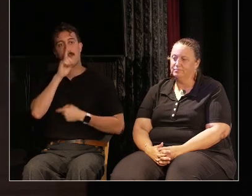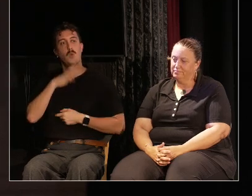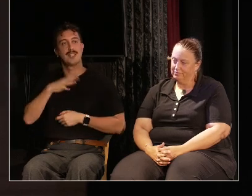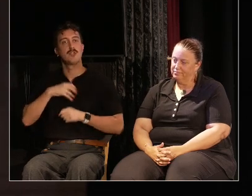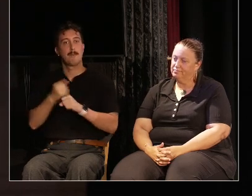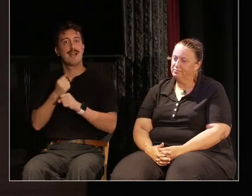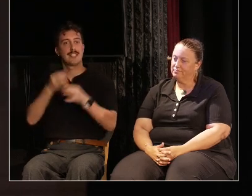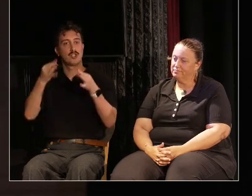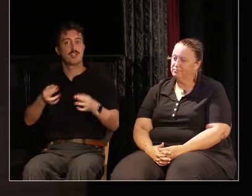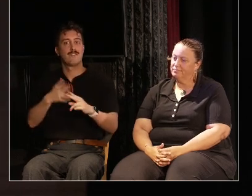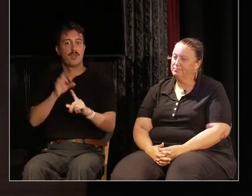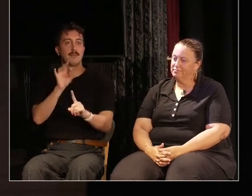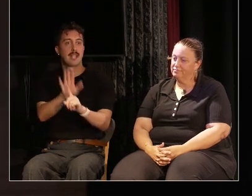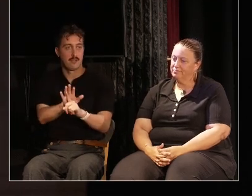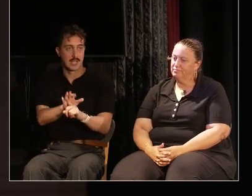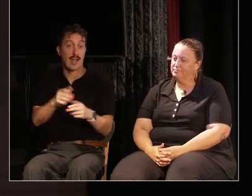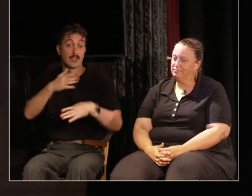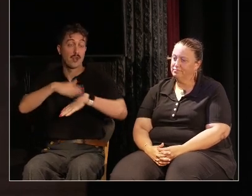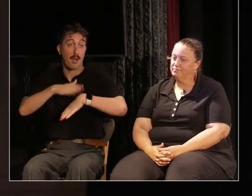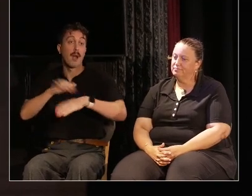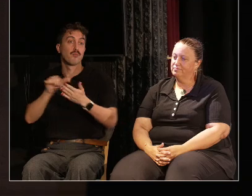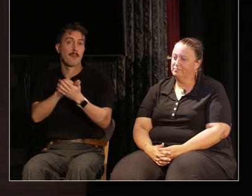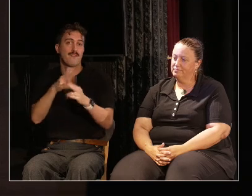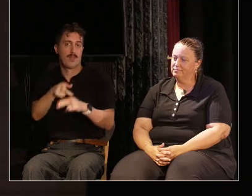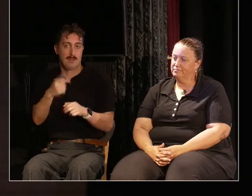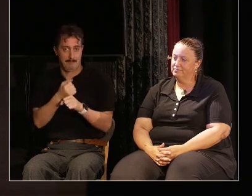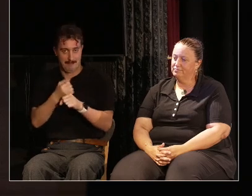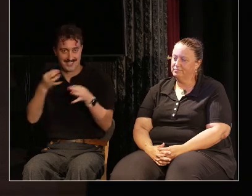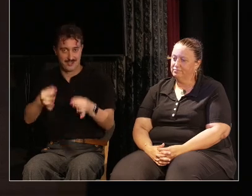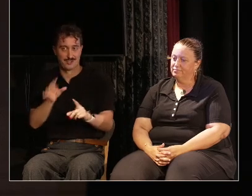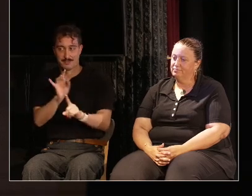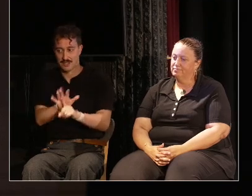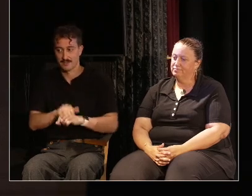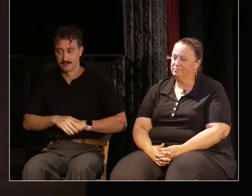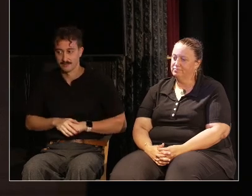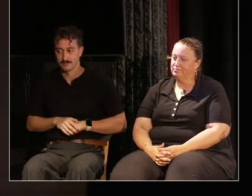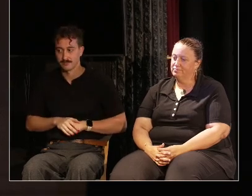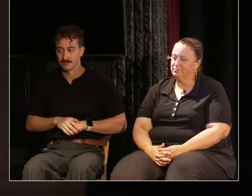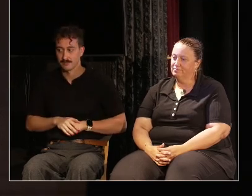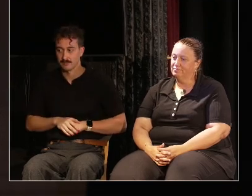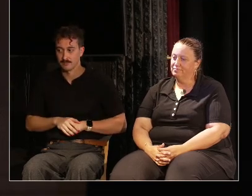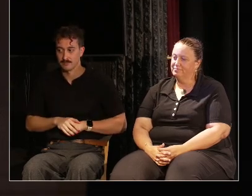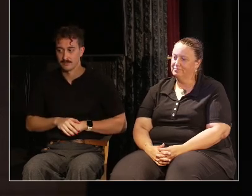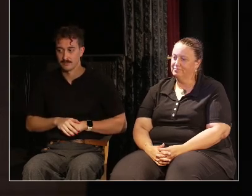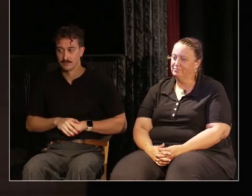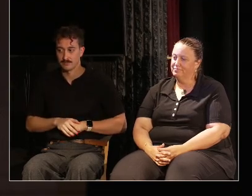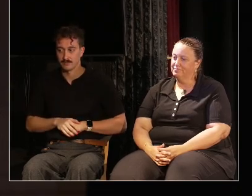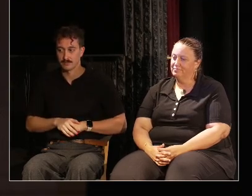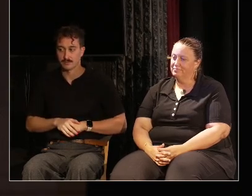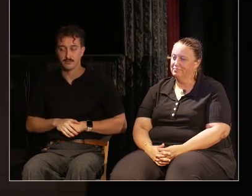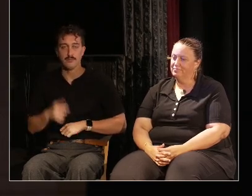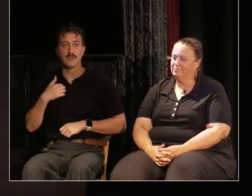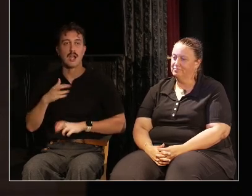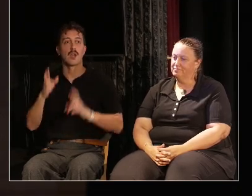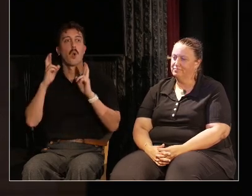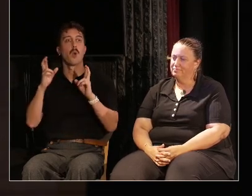the time when they can make that decision for themselves. So I very much support that, and I certainly hope to see, wide support across the Parliament. You make a very, very